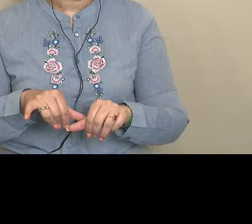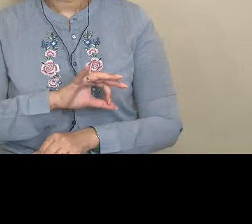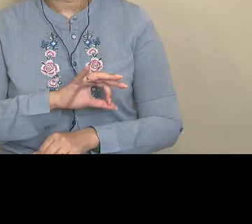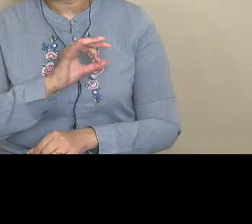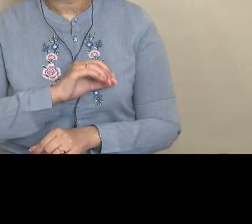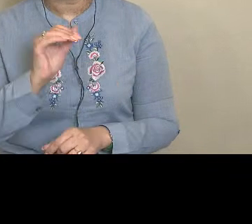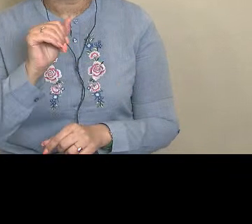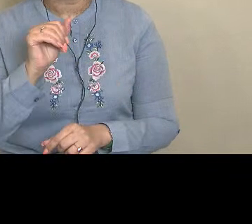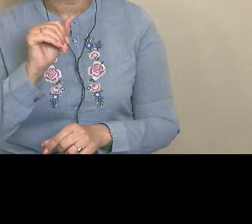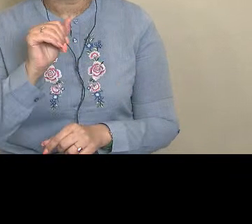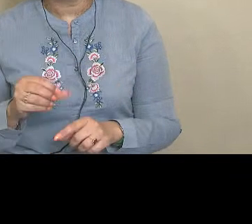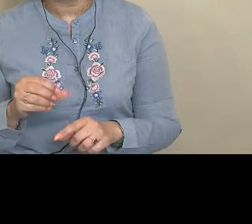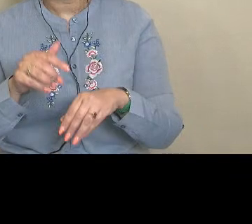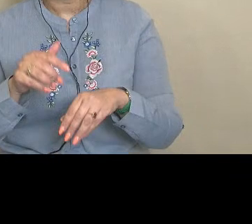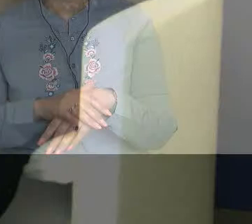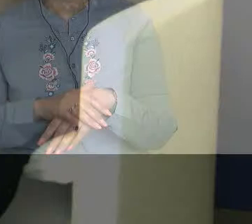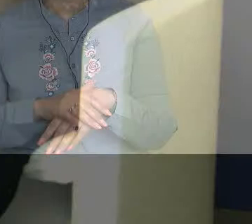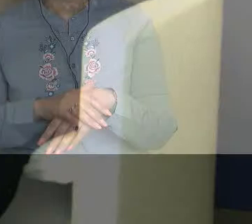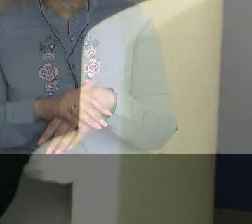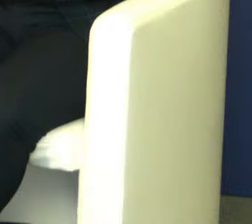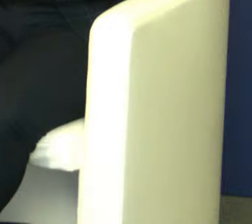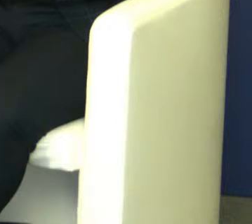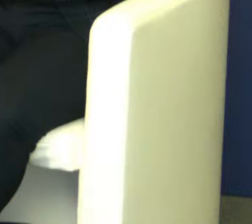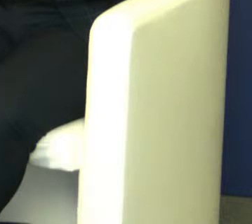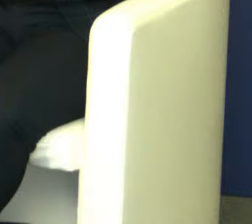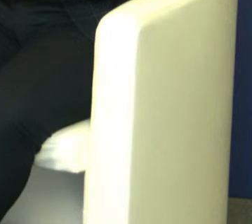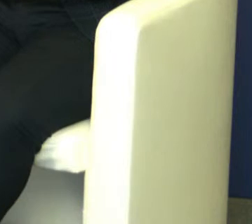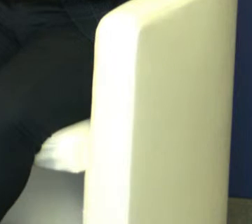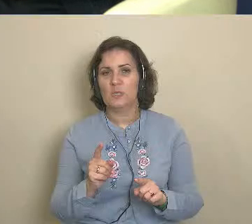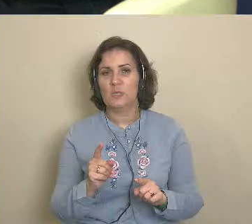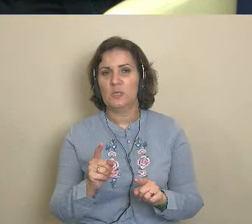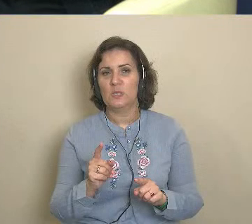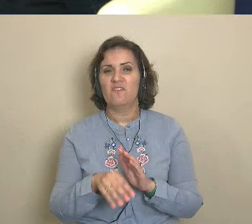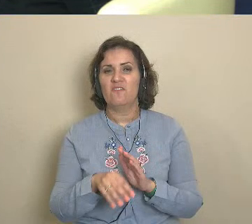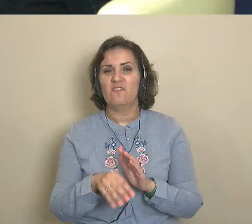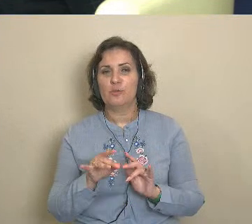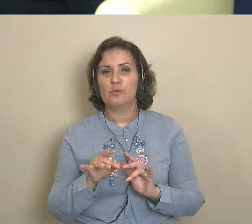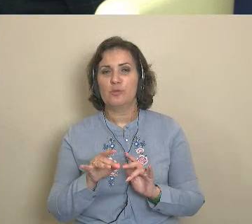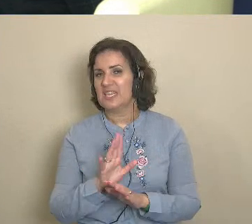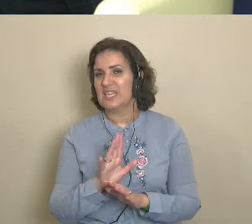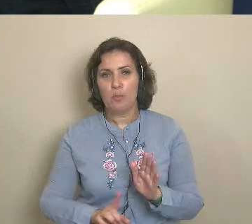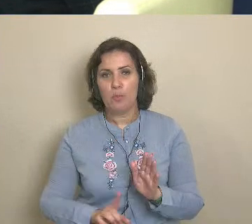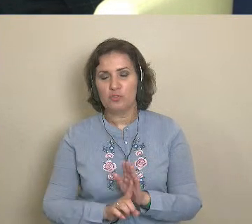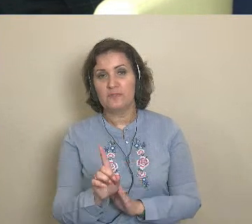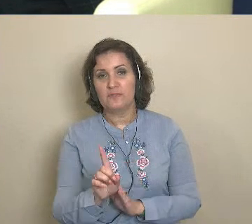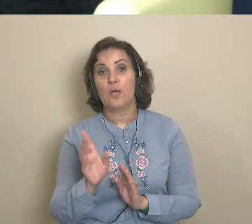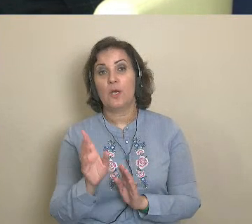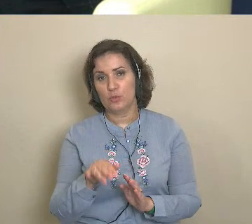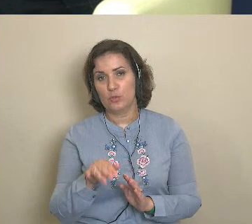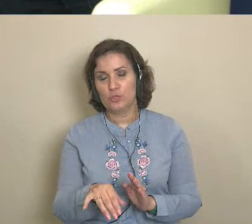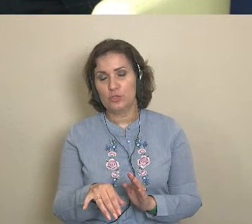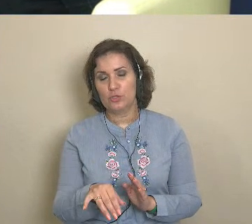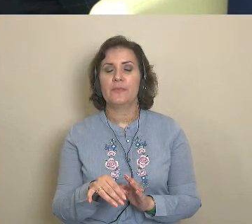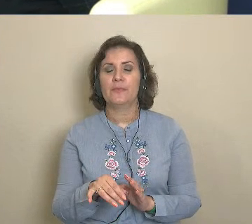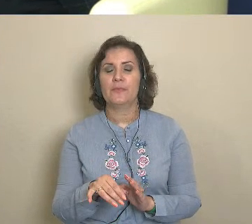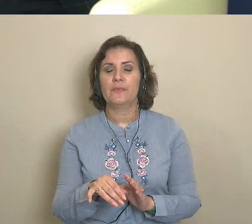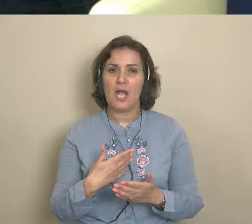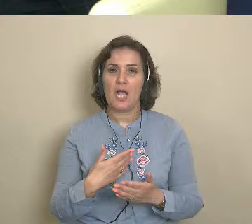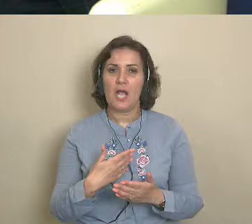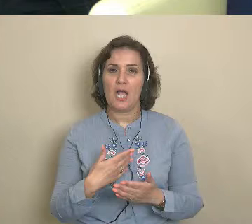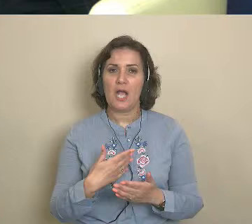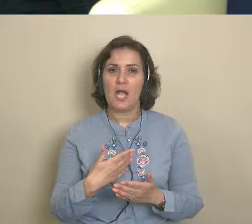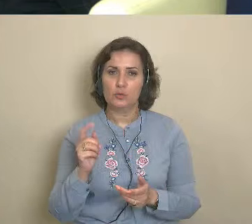premature campaigning is a very conditional phenomena. Now, this is not campaigning